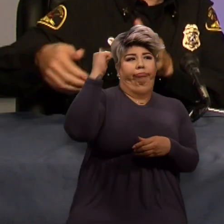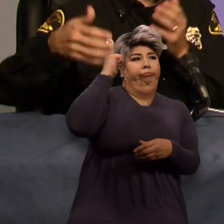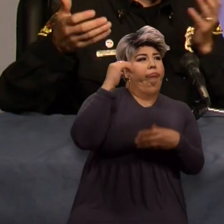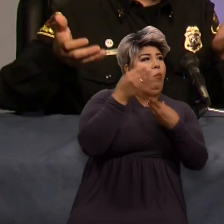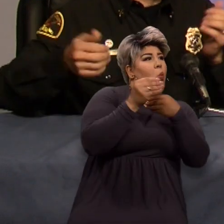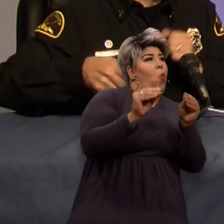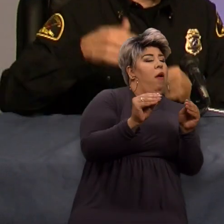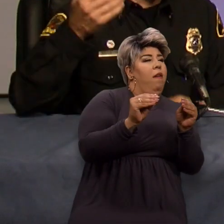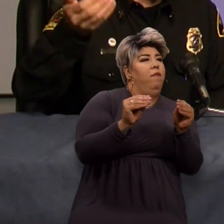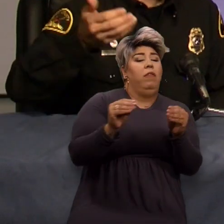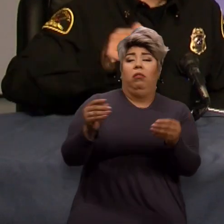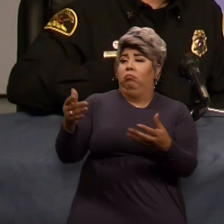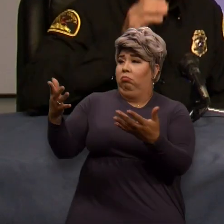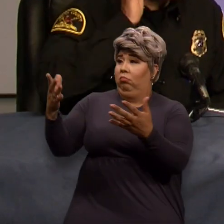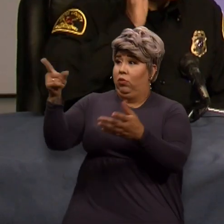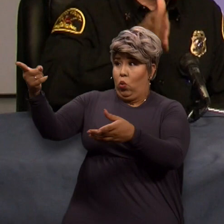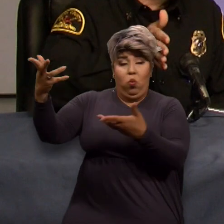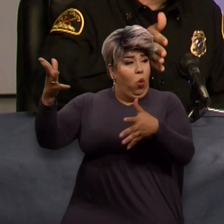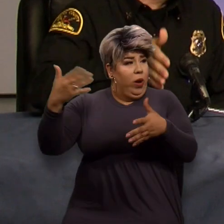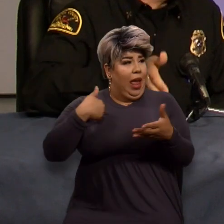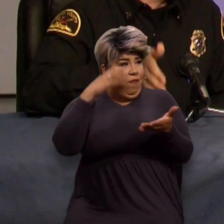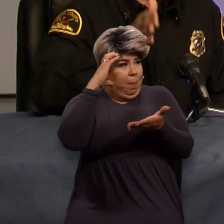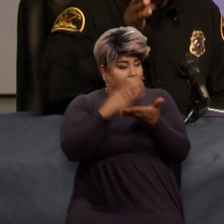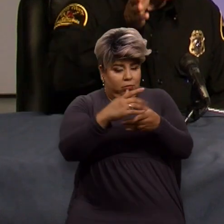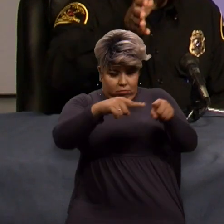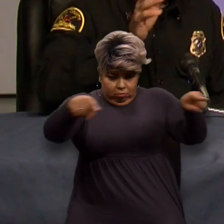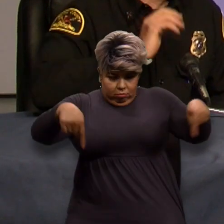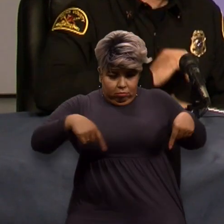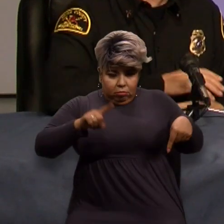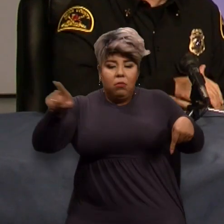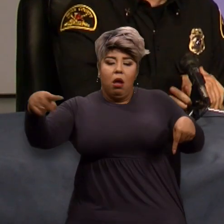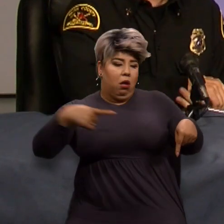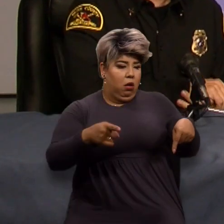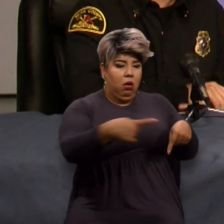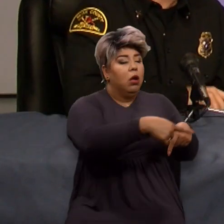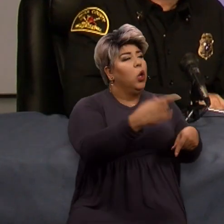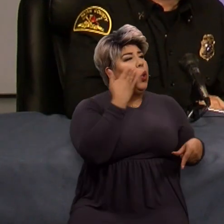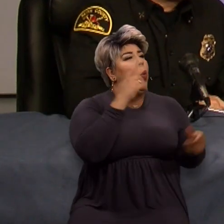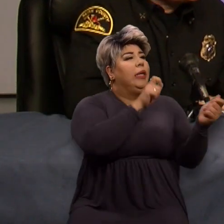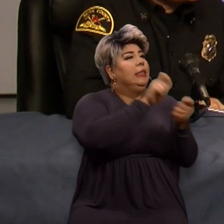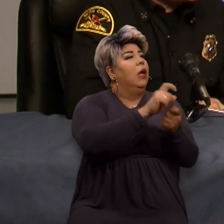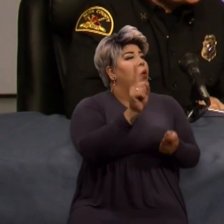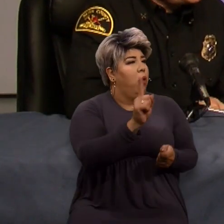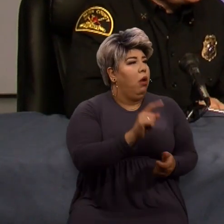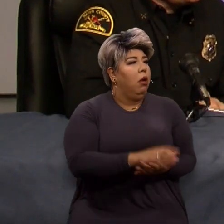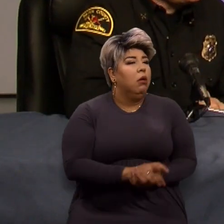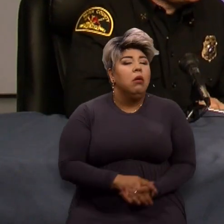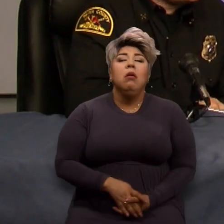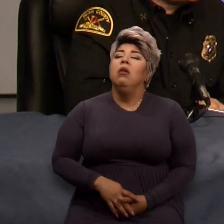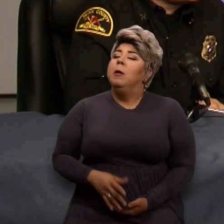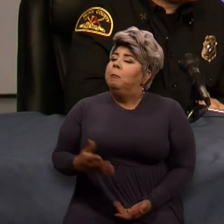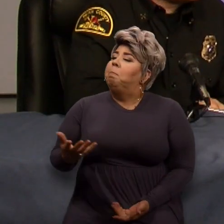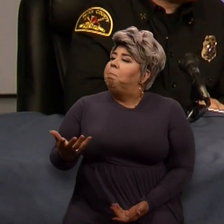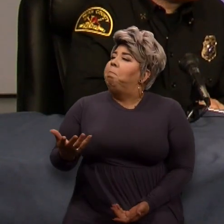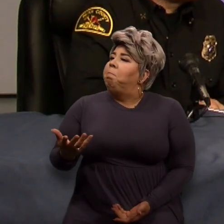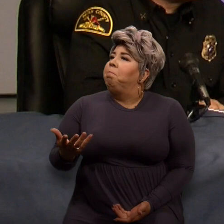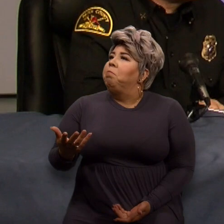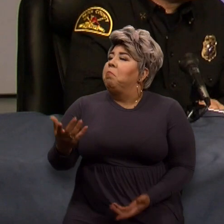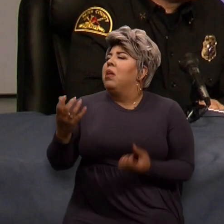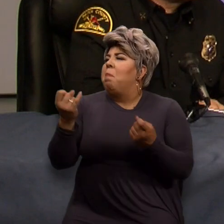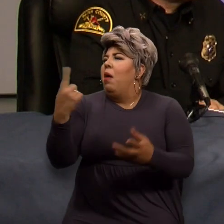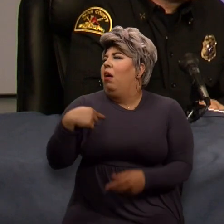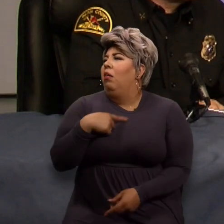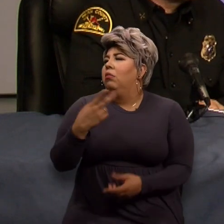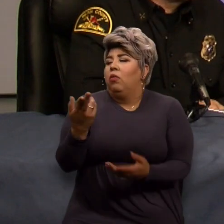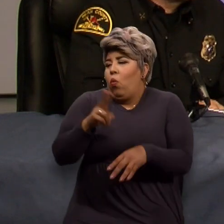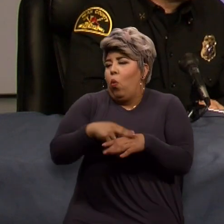area and we have the floor plan, we can see. And so as soon as we get on the ground, we can go straight to that area. Now we're talking about, you know, a lot of us use our our